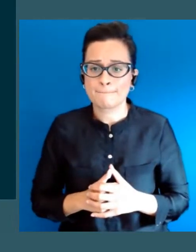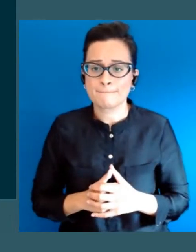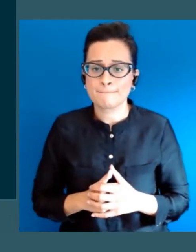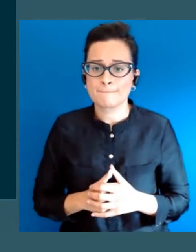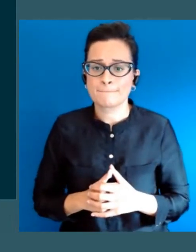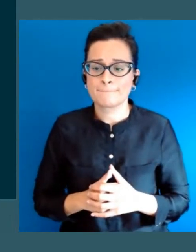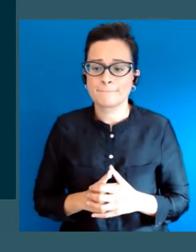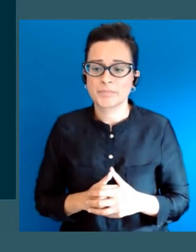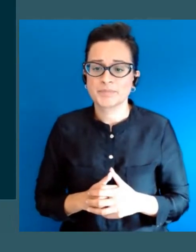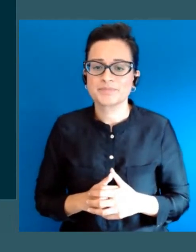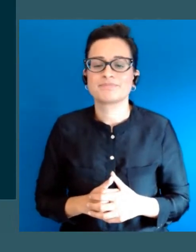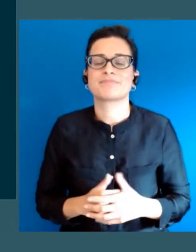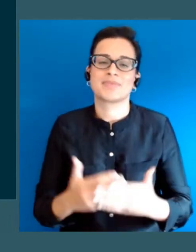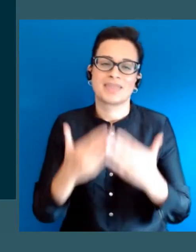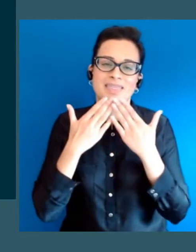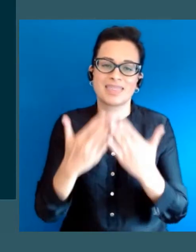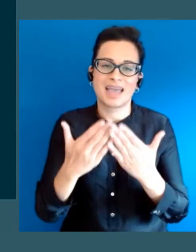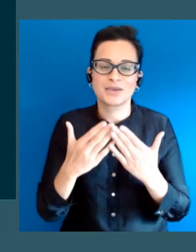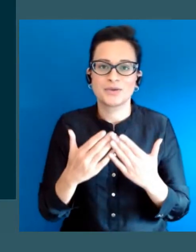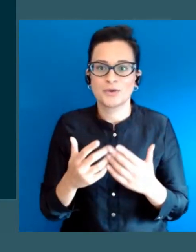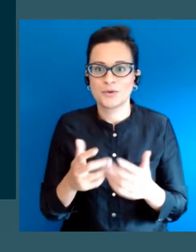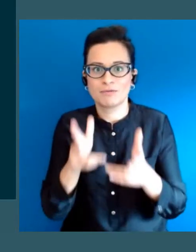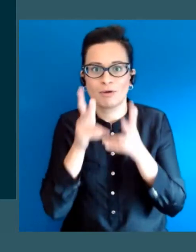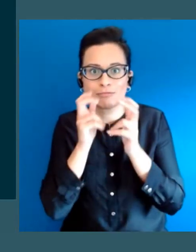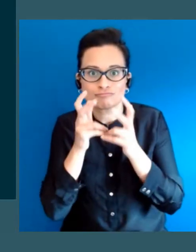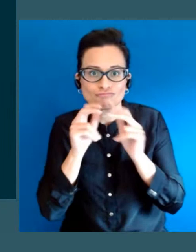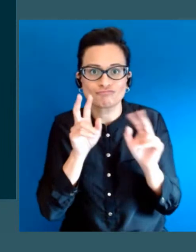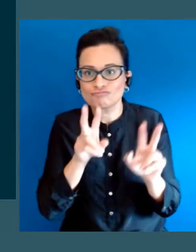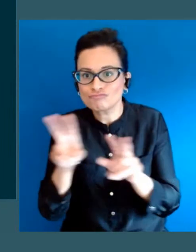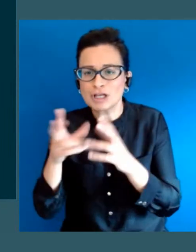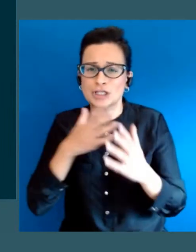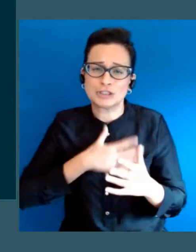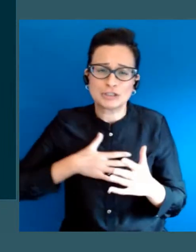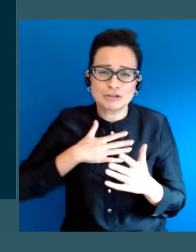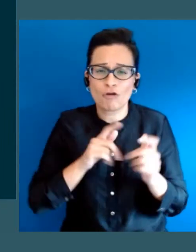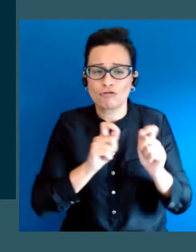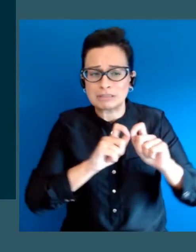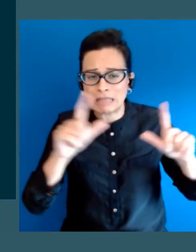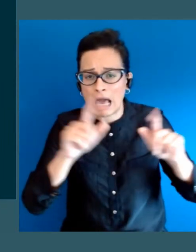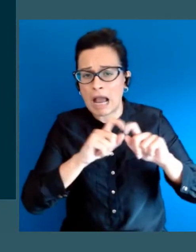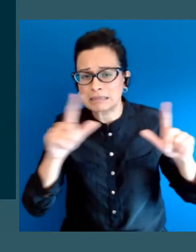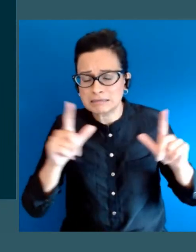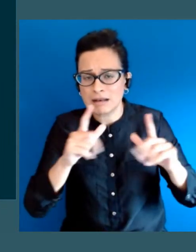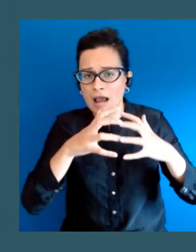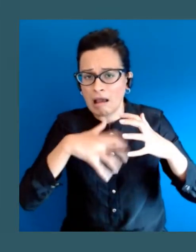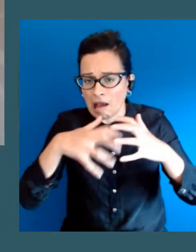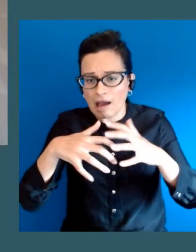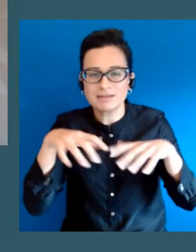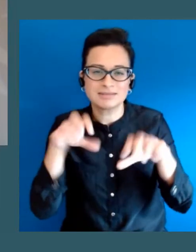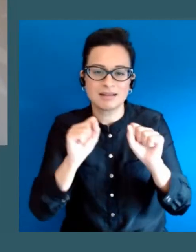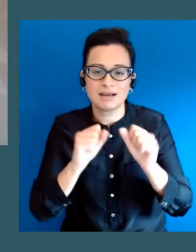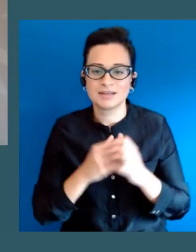And thank you very much for listening. Sorry about all the slide issues at the beginning.